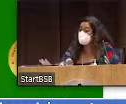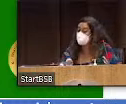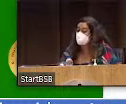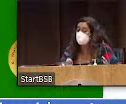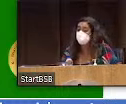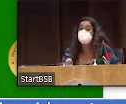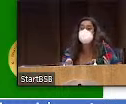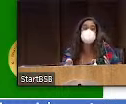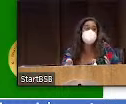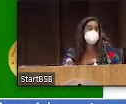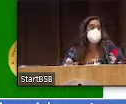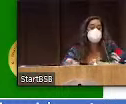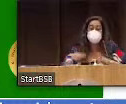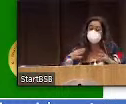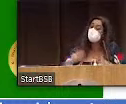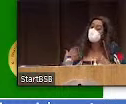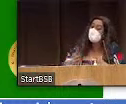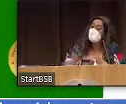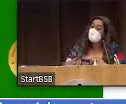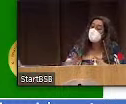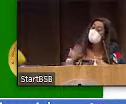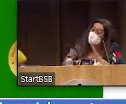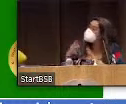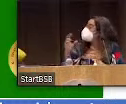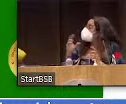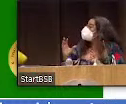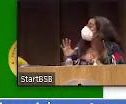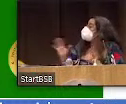post-COVID symptoms.